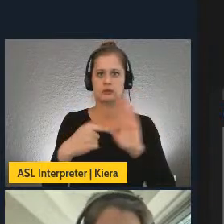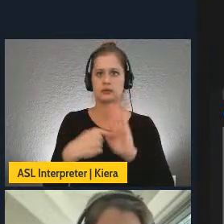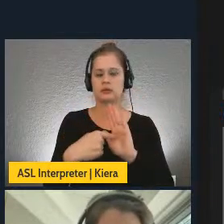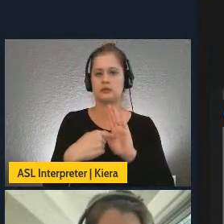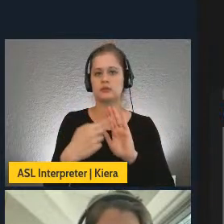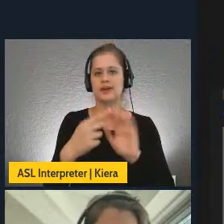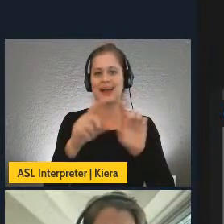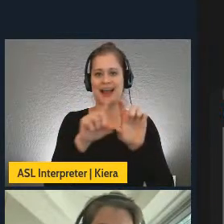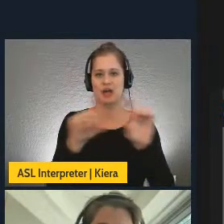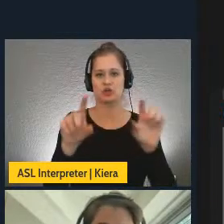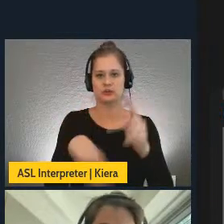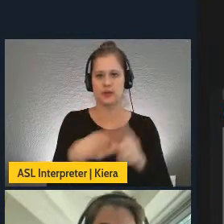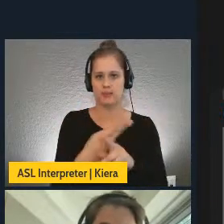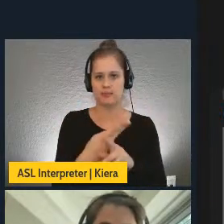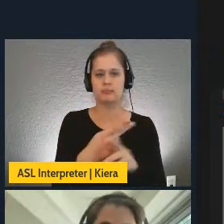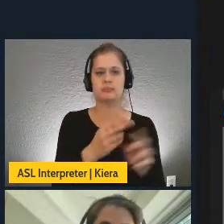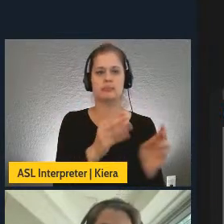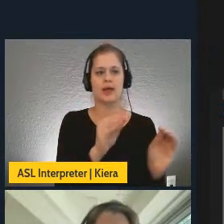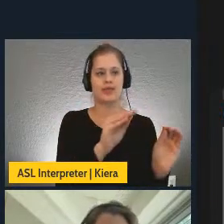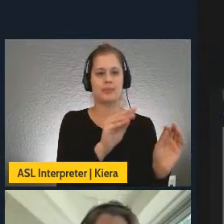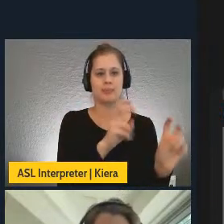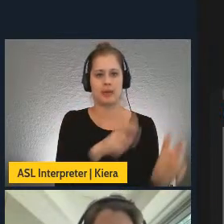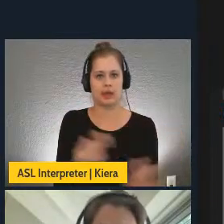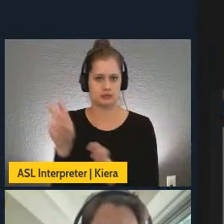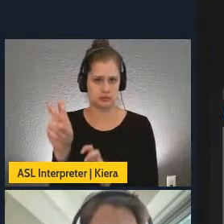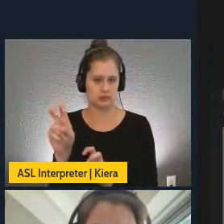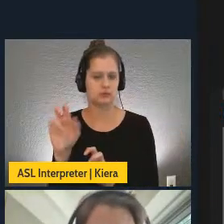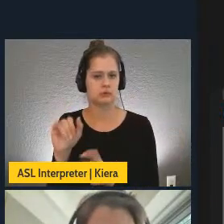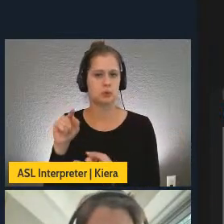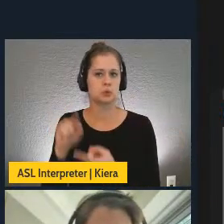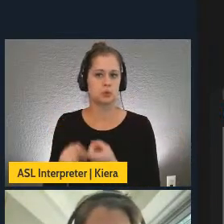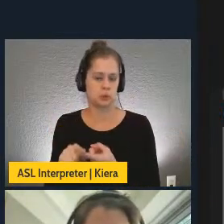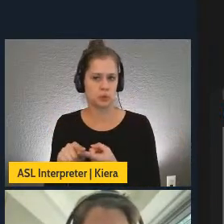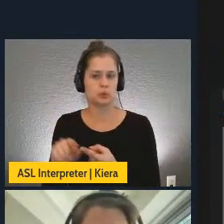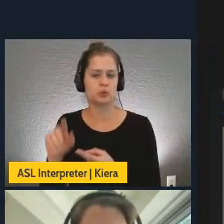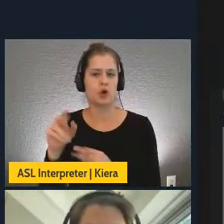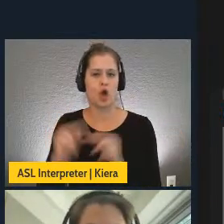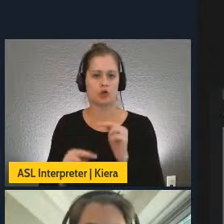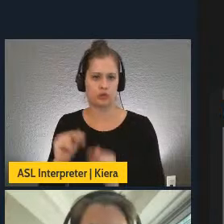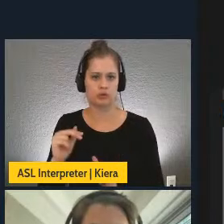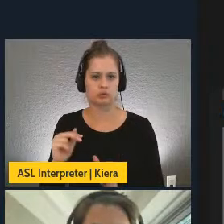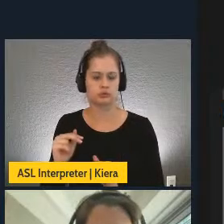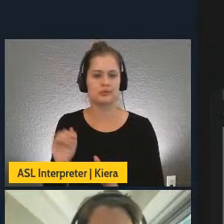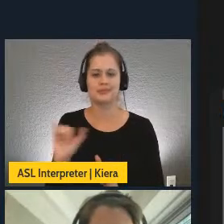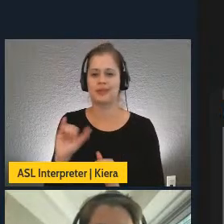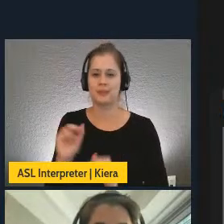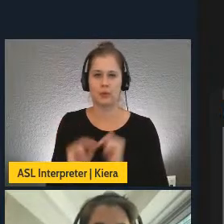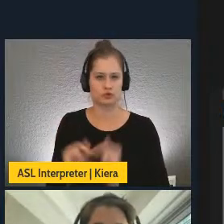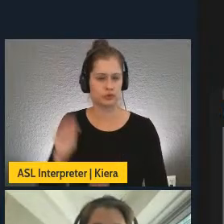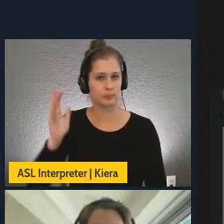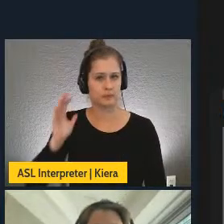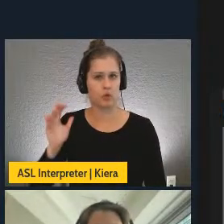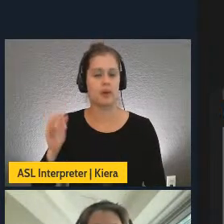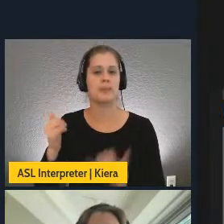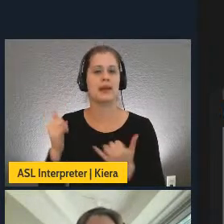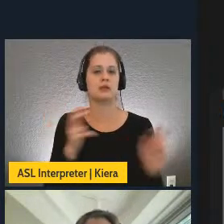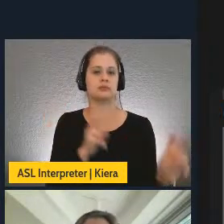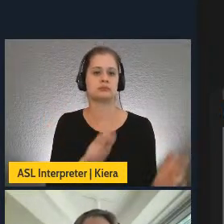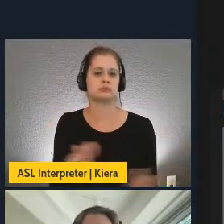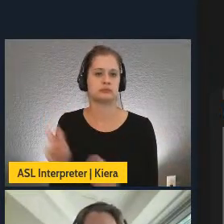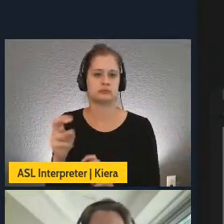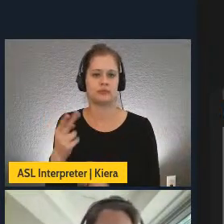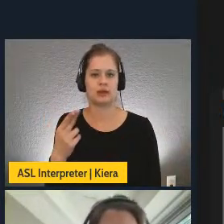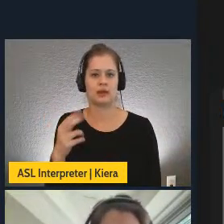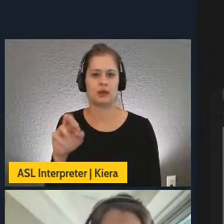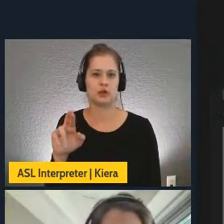headers object into our gateway response construct. So here it is, the exact same construct as before, but now we're passing in our headers object instead.